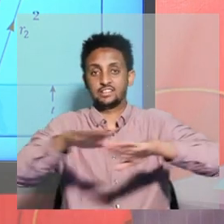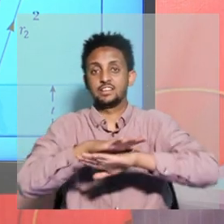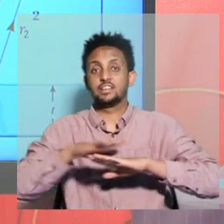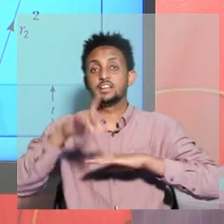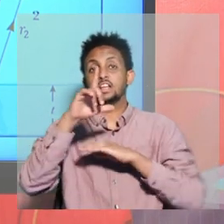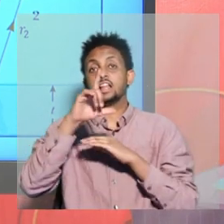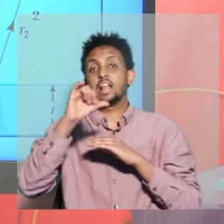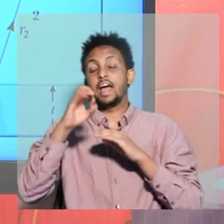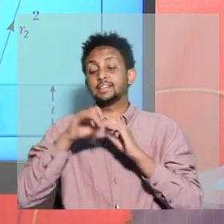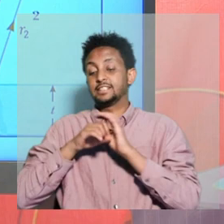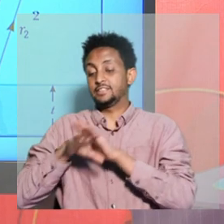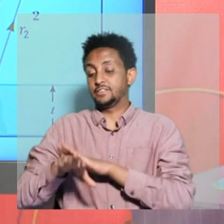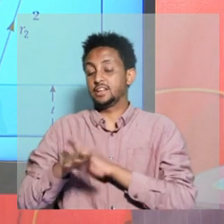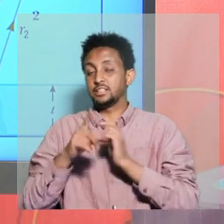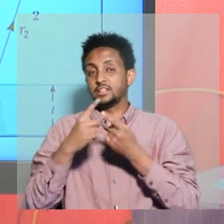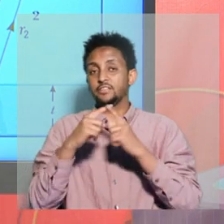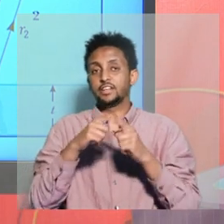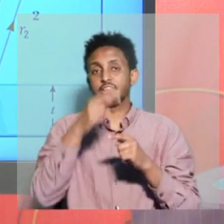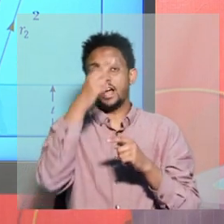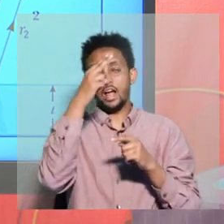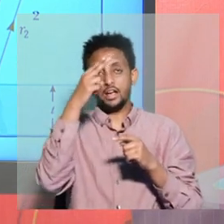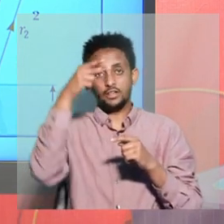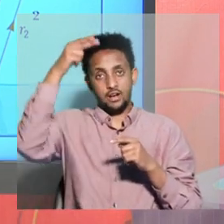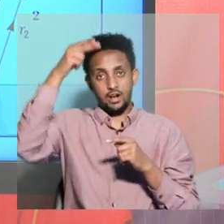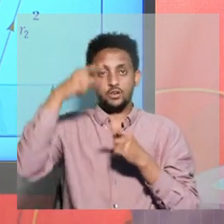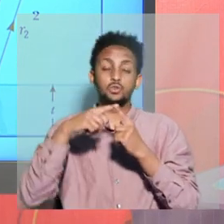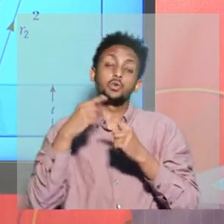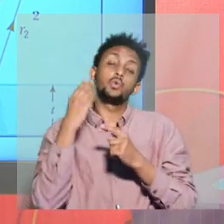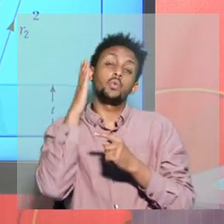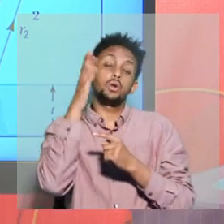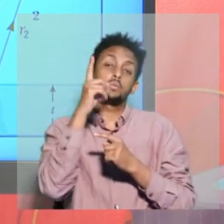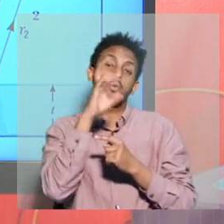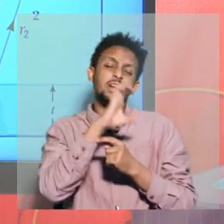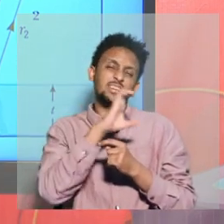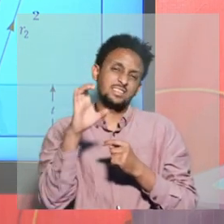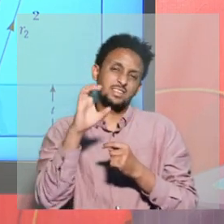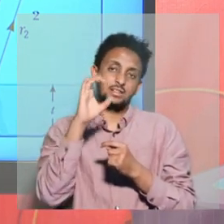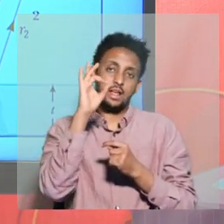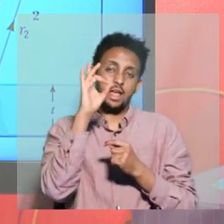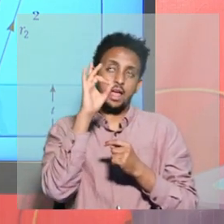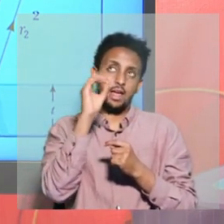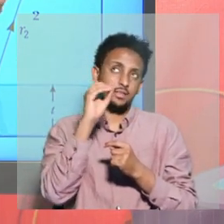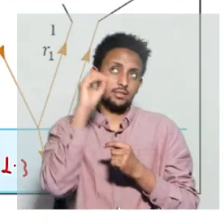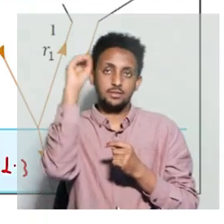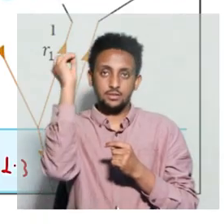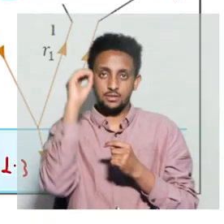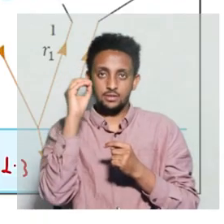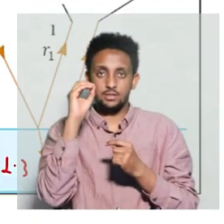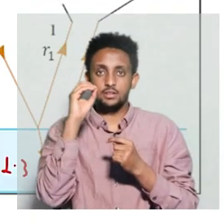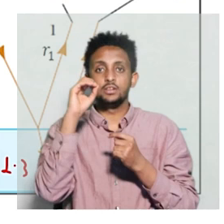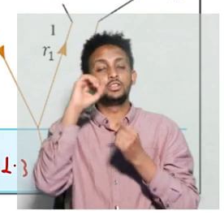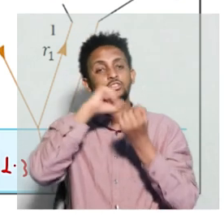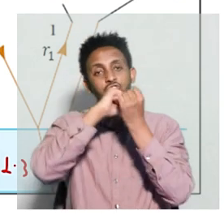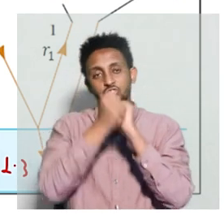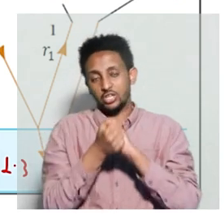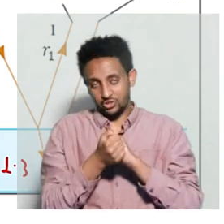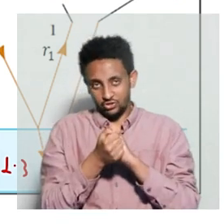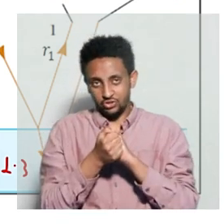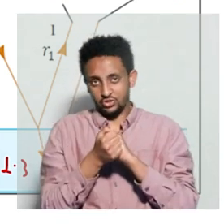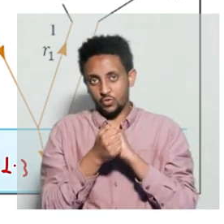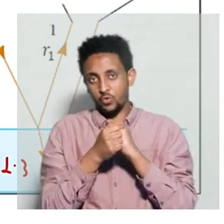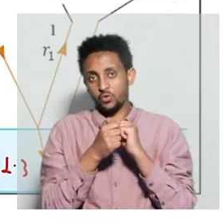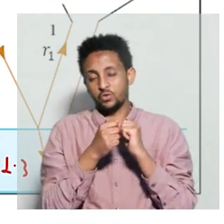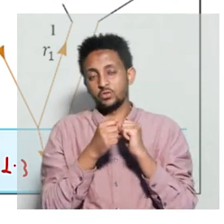light reflected from higher refractive surface, there will be a 180 degree phase shift or phase